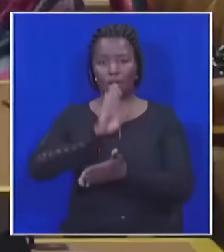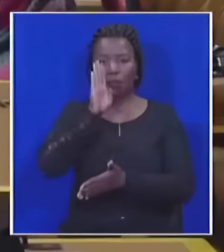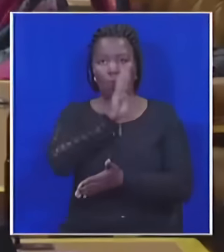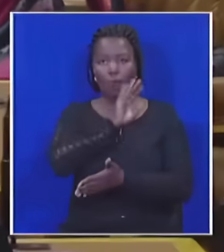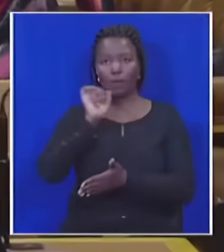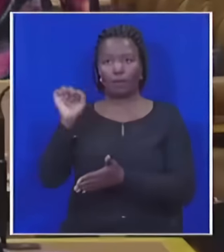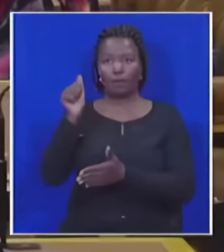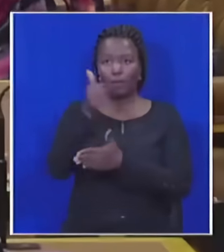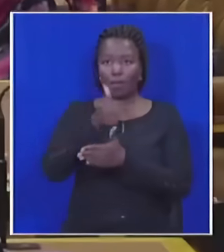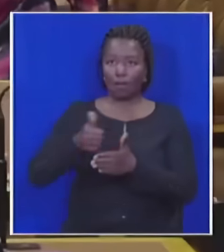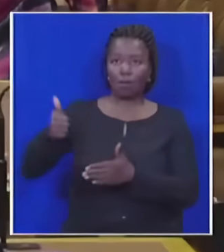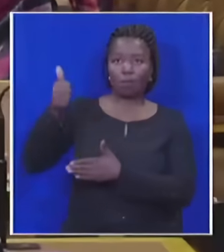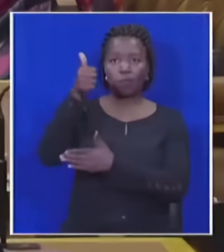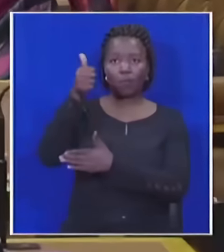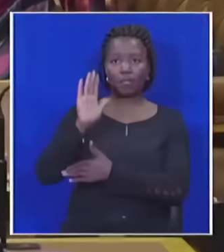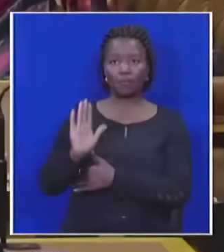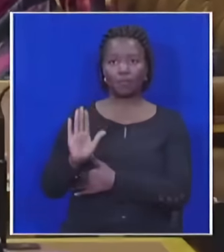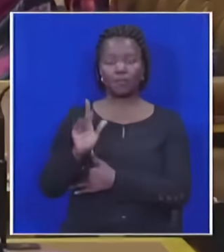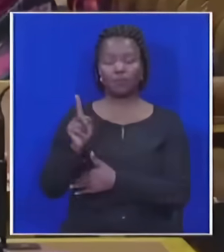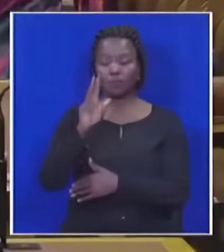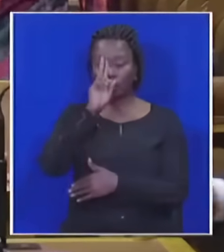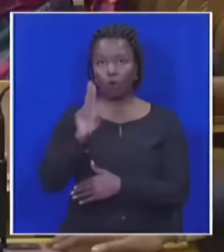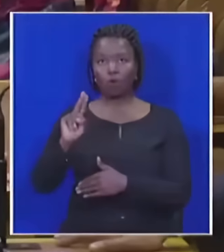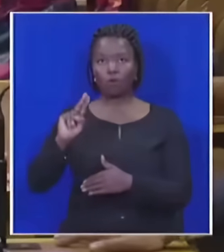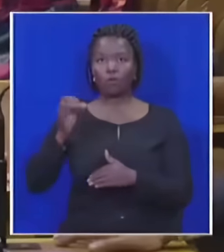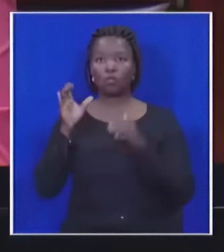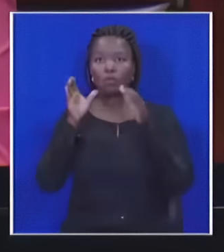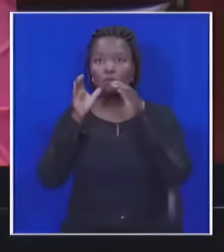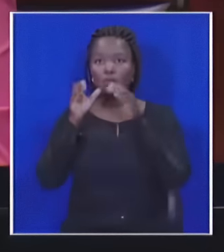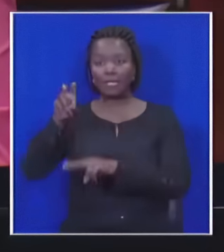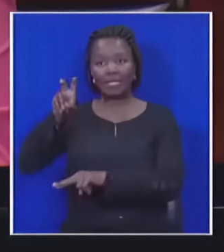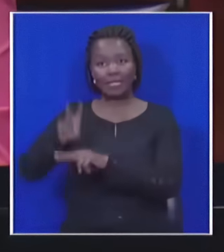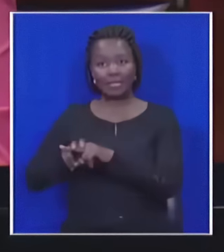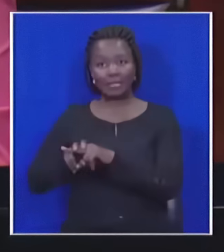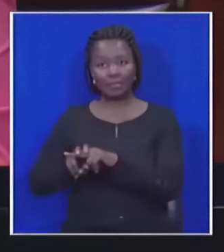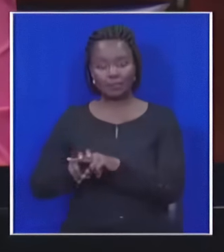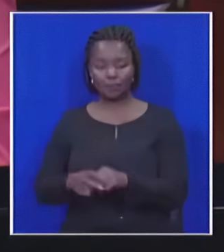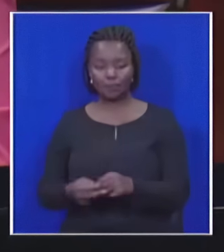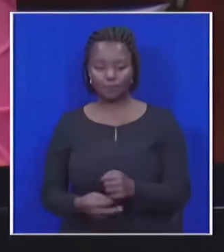Malema, please sit. Honorable